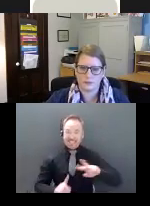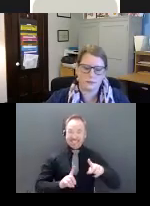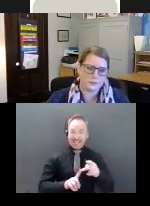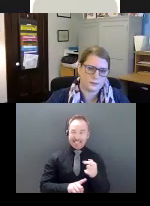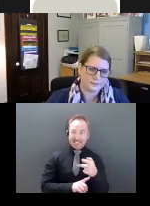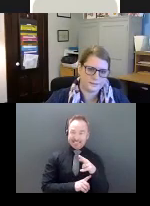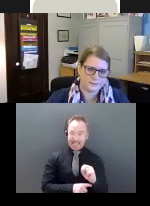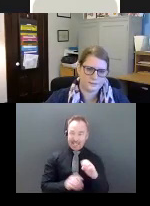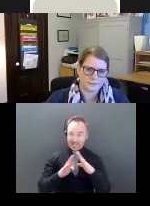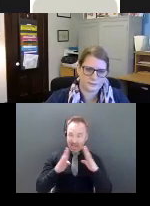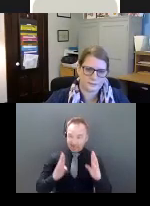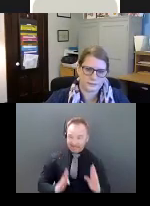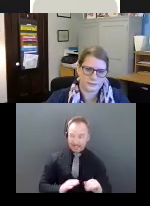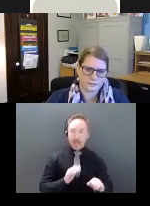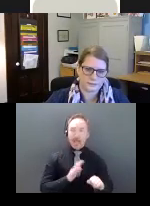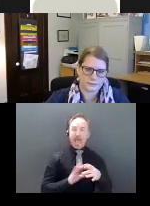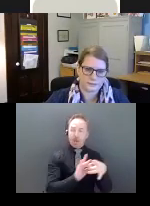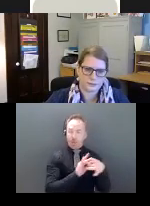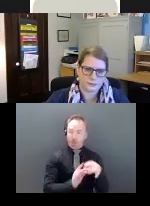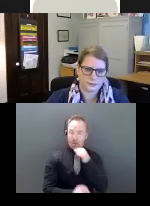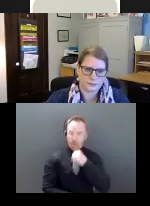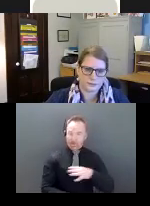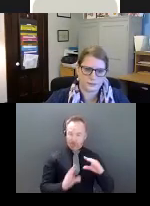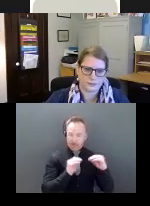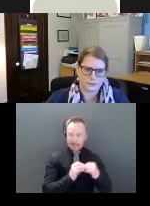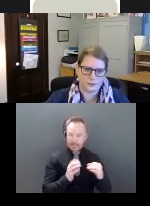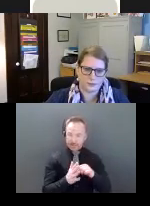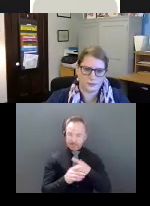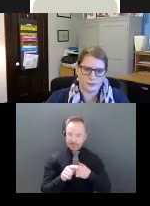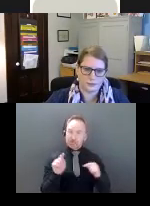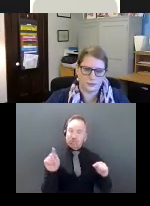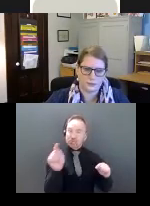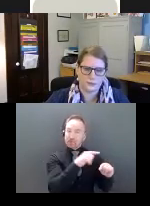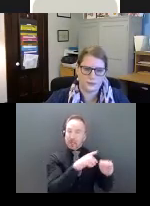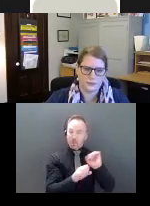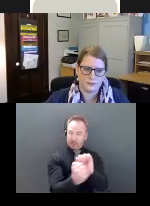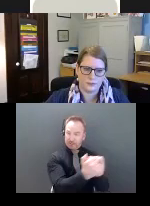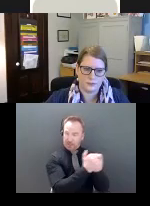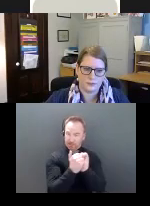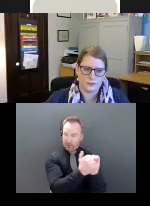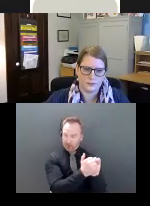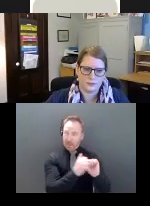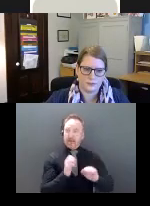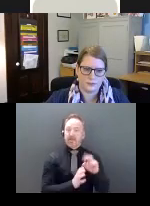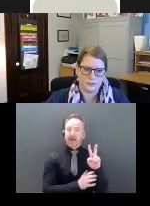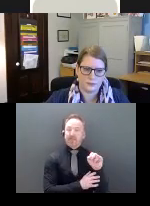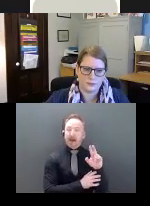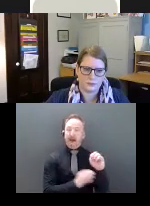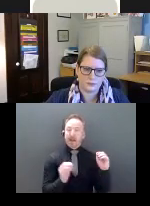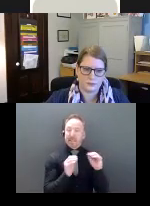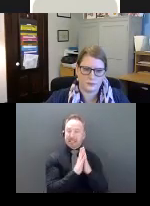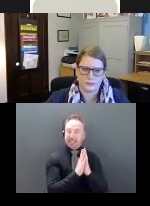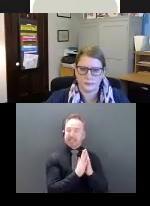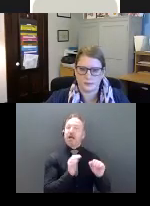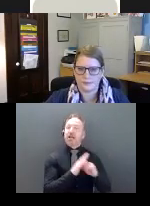women's organizations who work towards ending violence against all women. I've had the pleasure